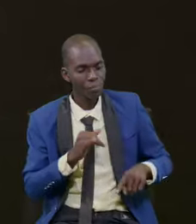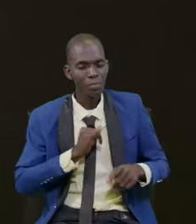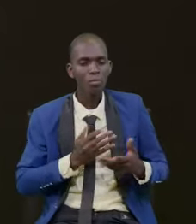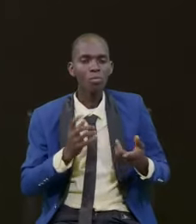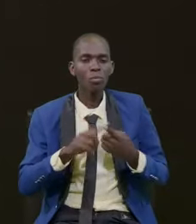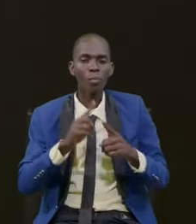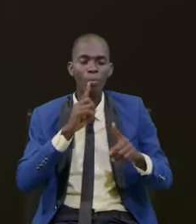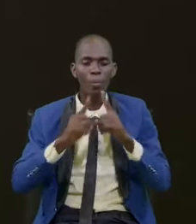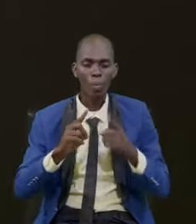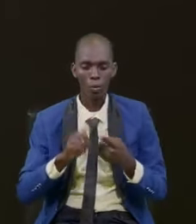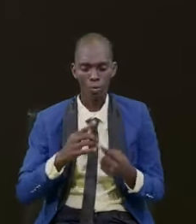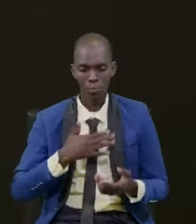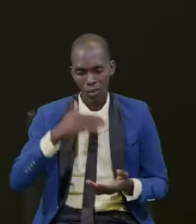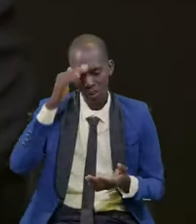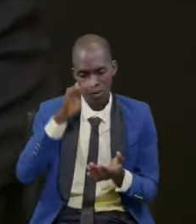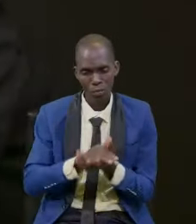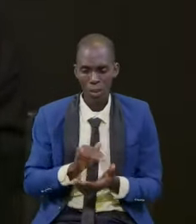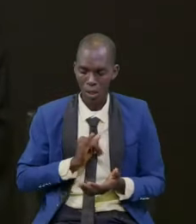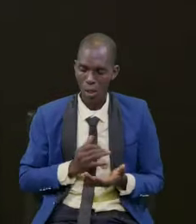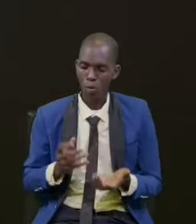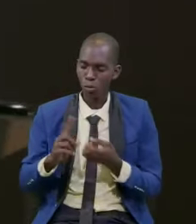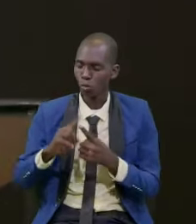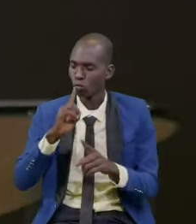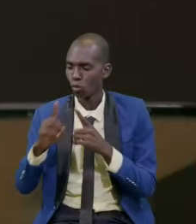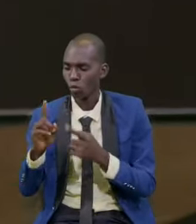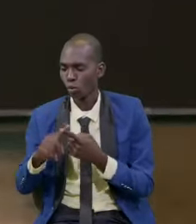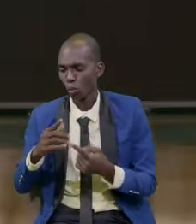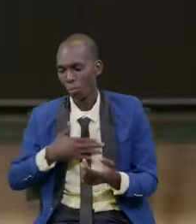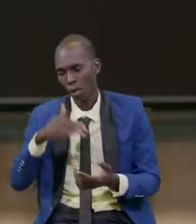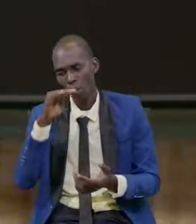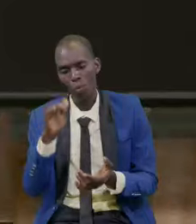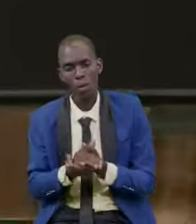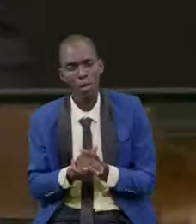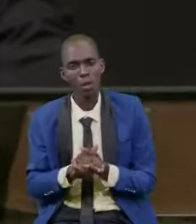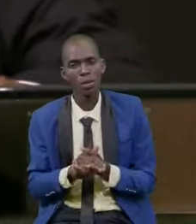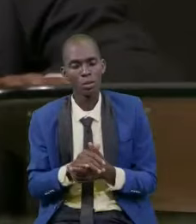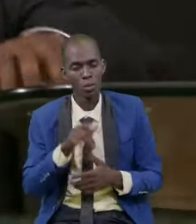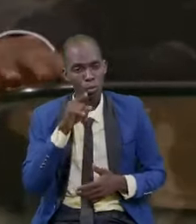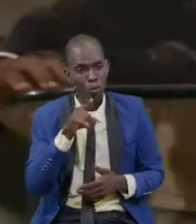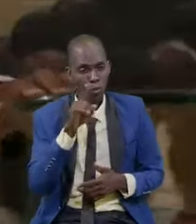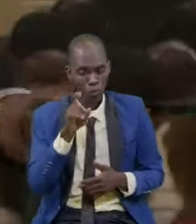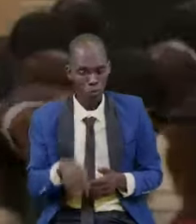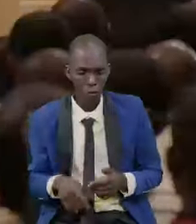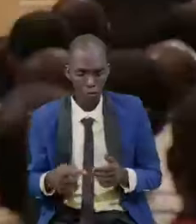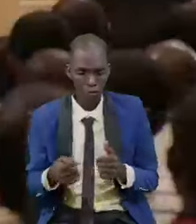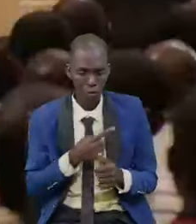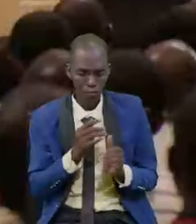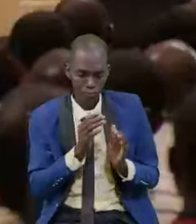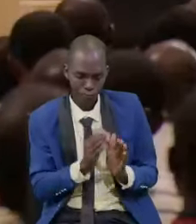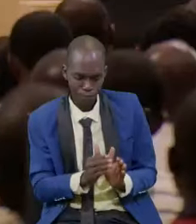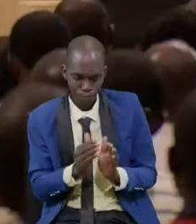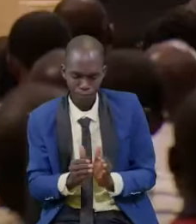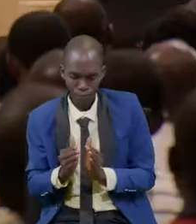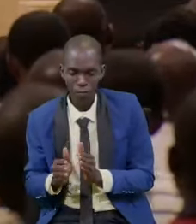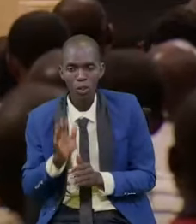my husband. I want to talk to my wife. You order your